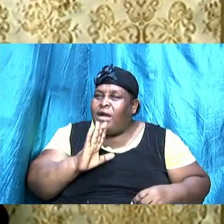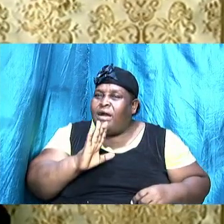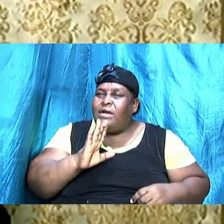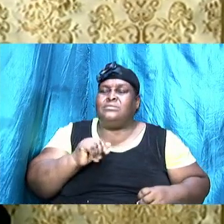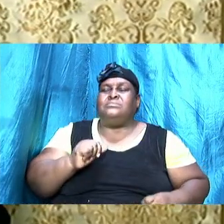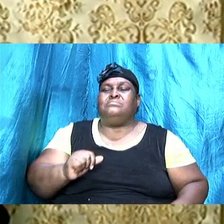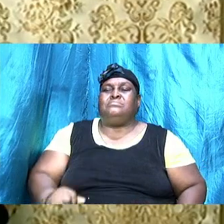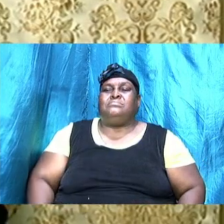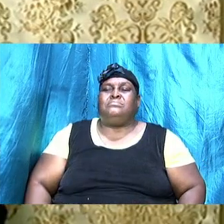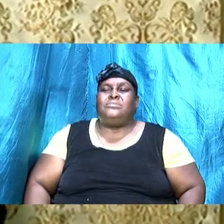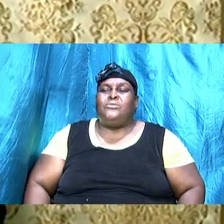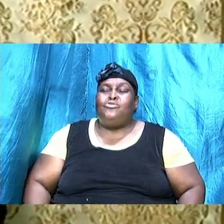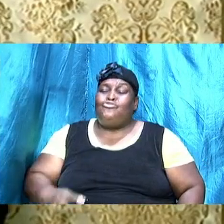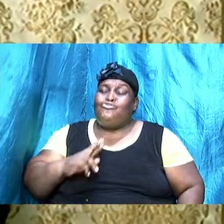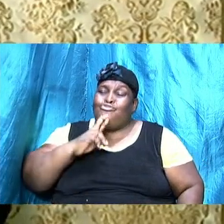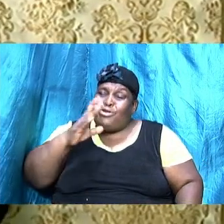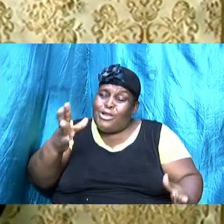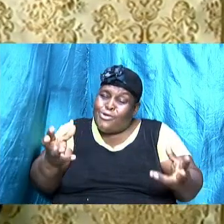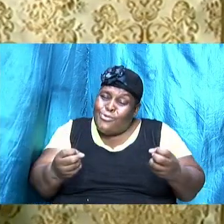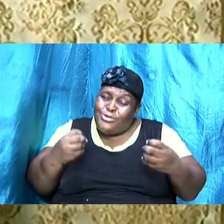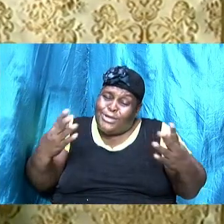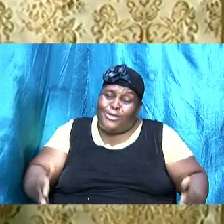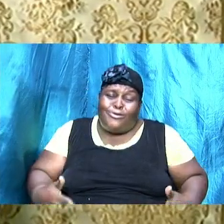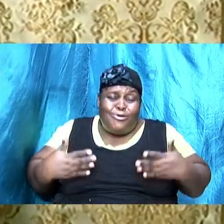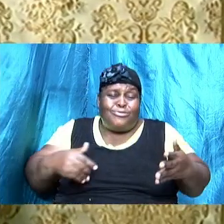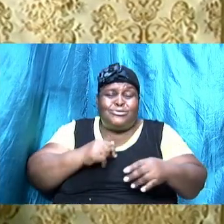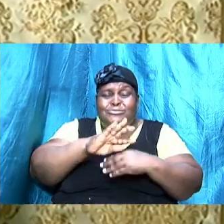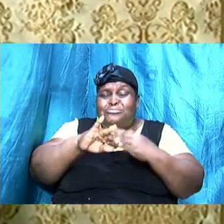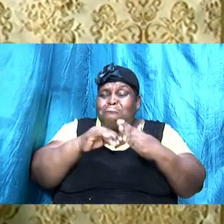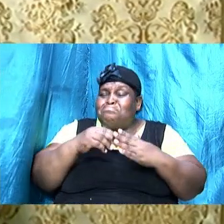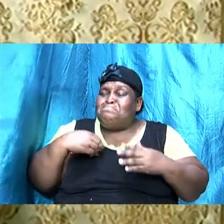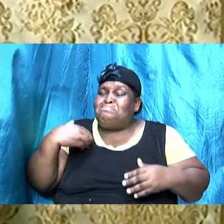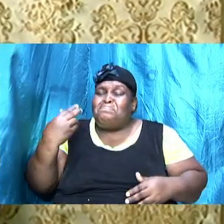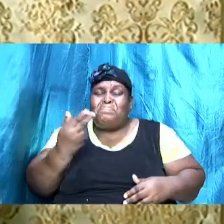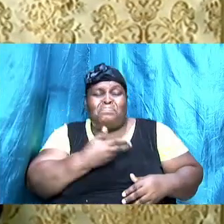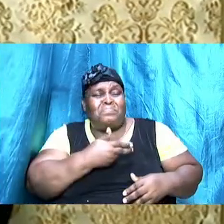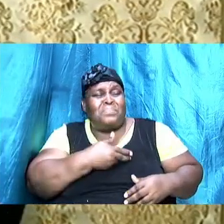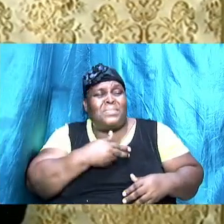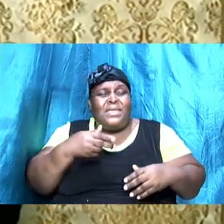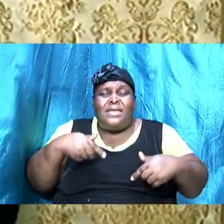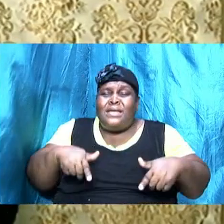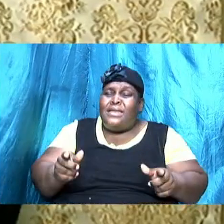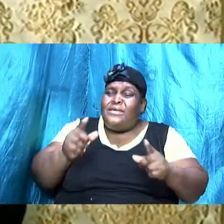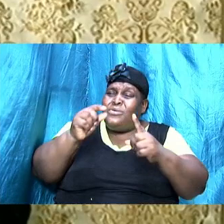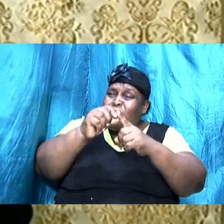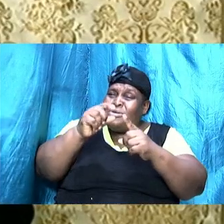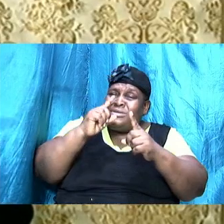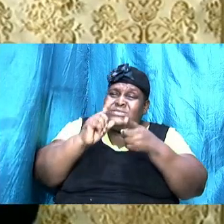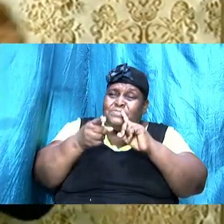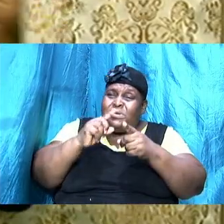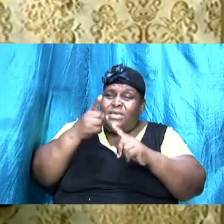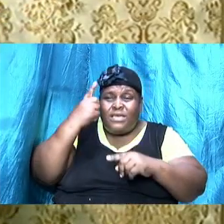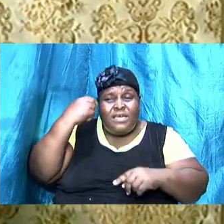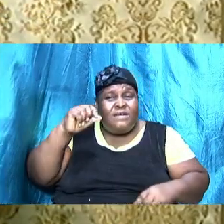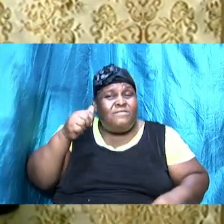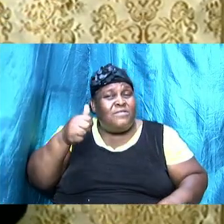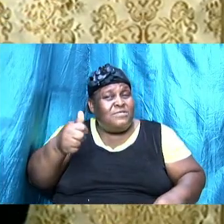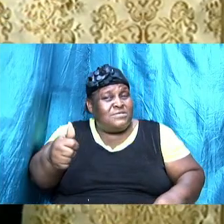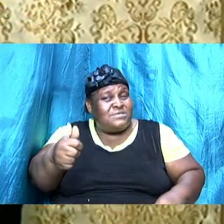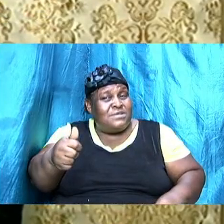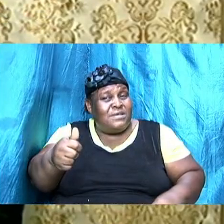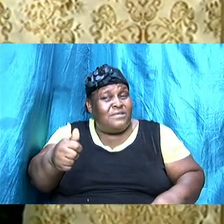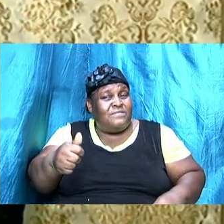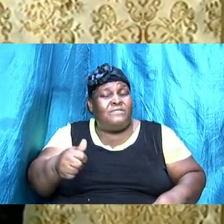to encourage all of us to let the word speak for itself. God knows what he's doing. He is the